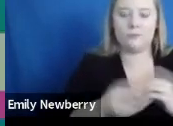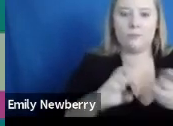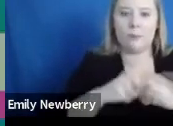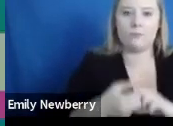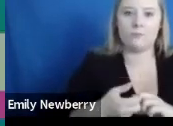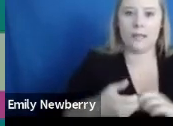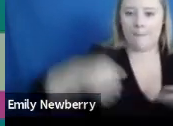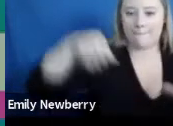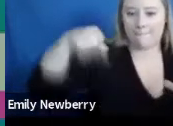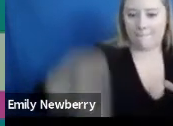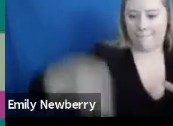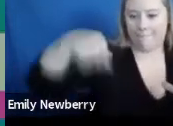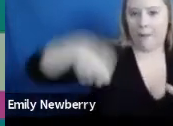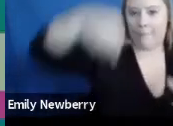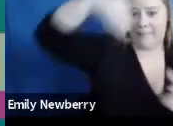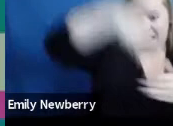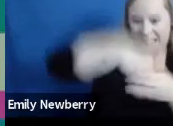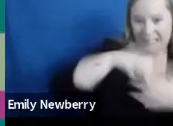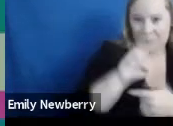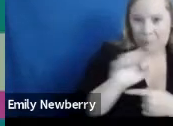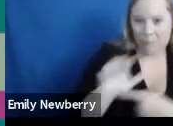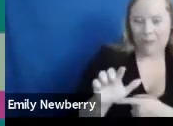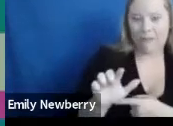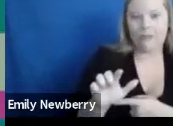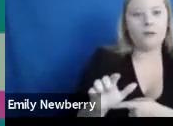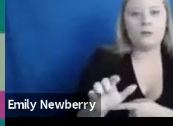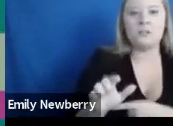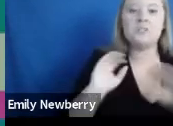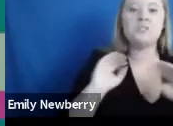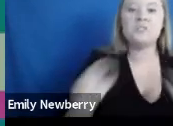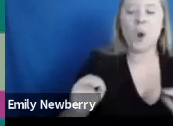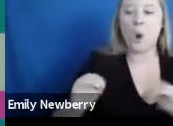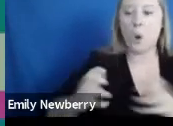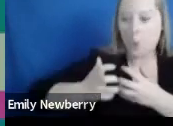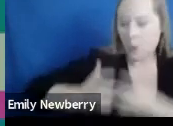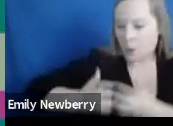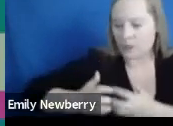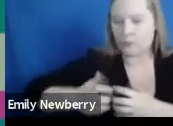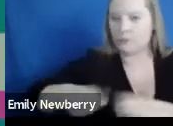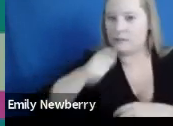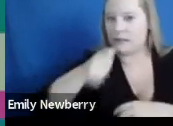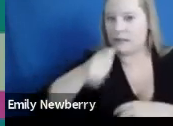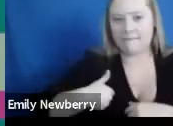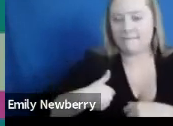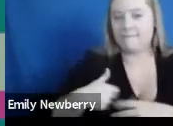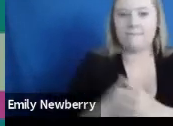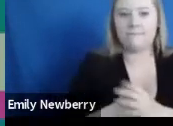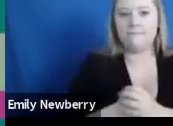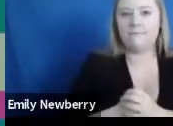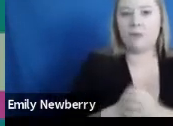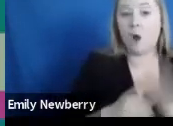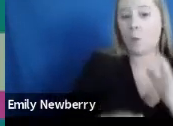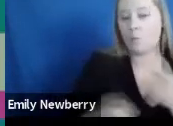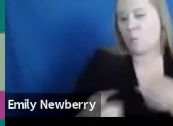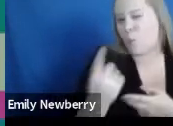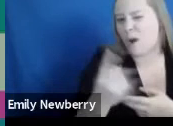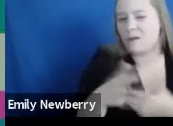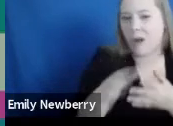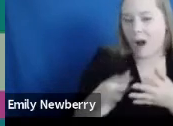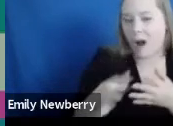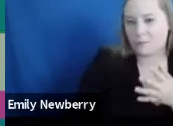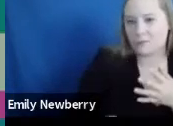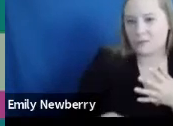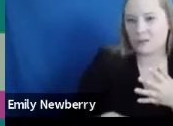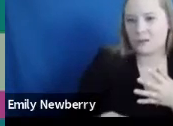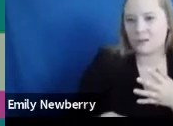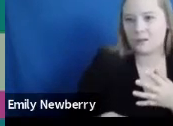it, but there was no generator there. So one option that we could do with permission of the